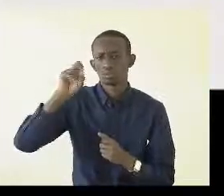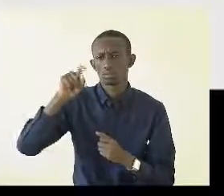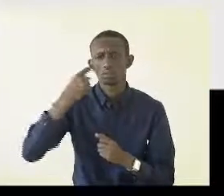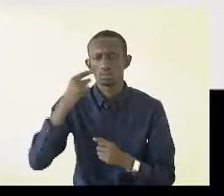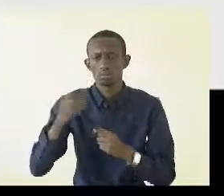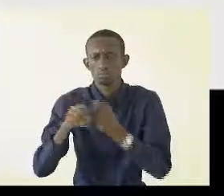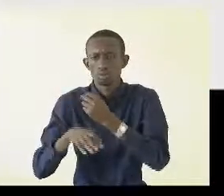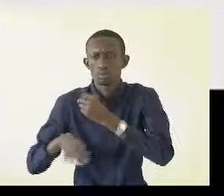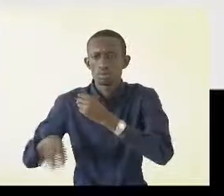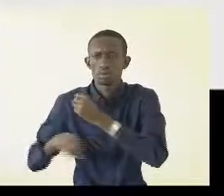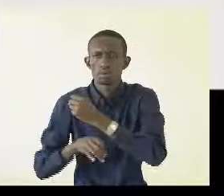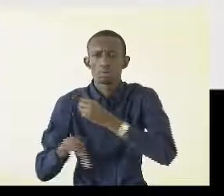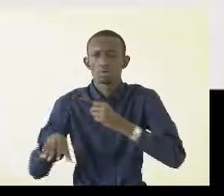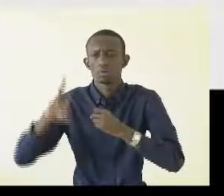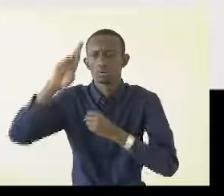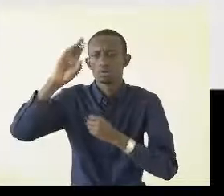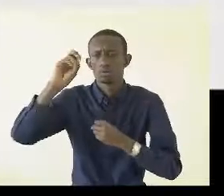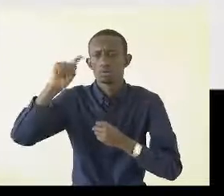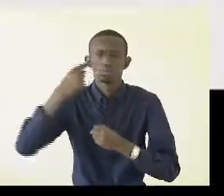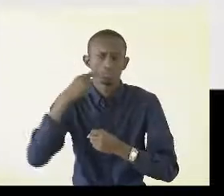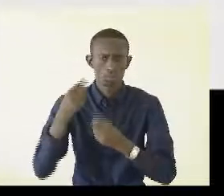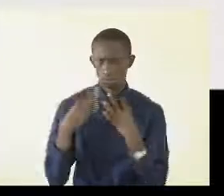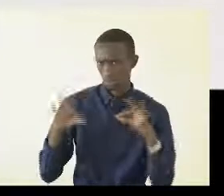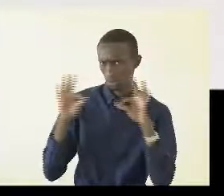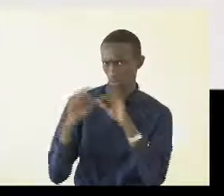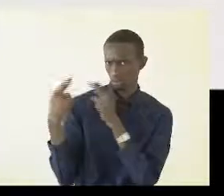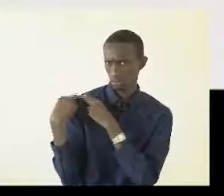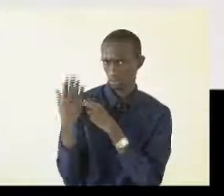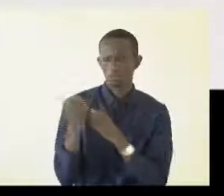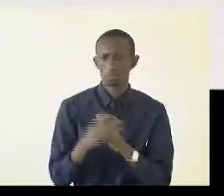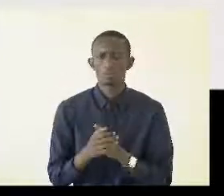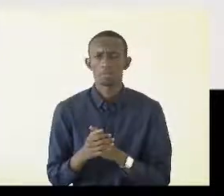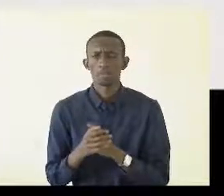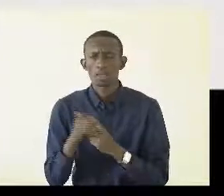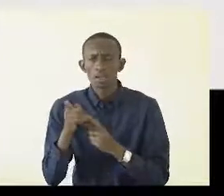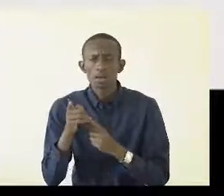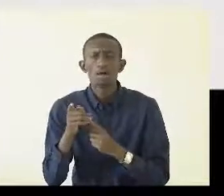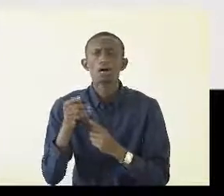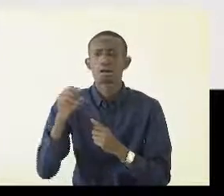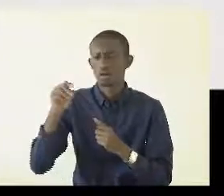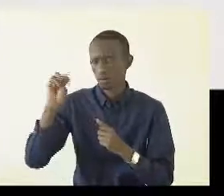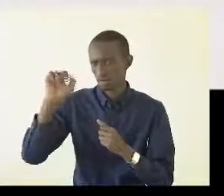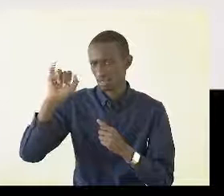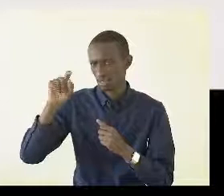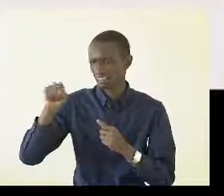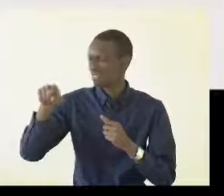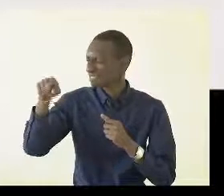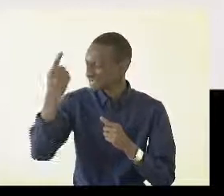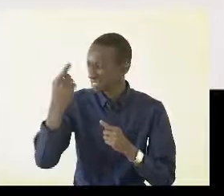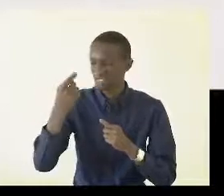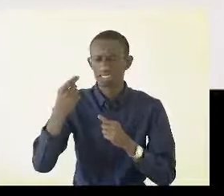roots, and we have seen the functions of roots. All those are main organs of a flowering